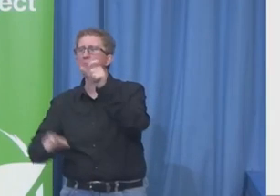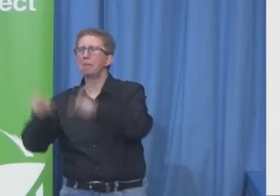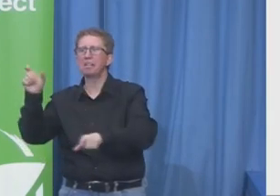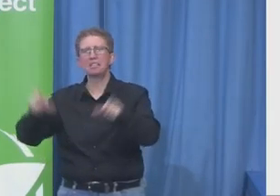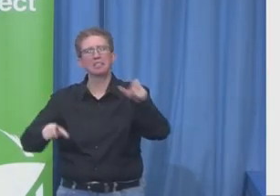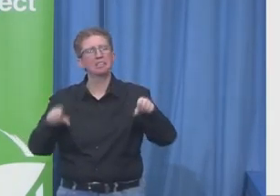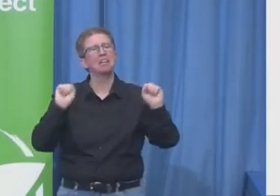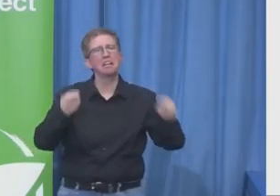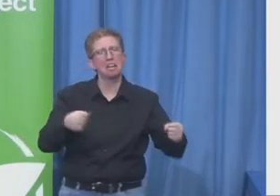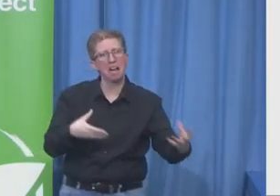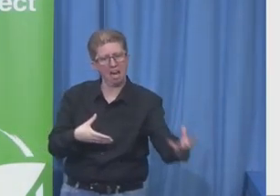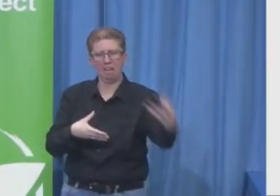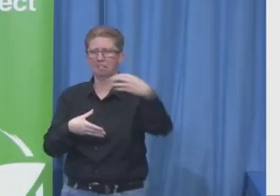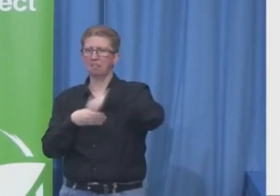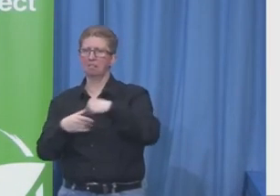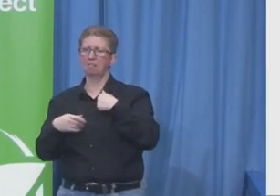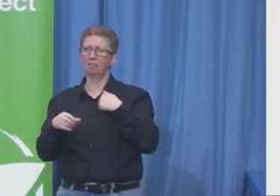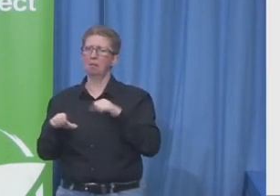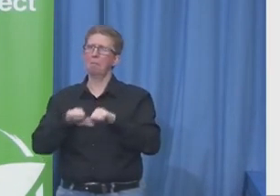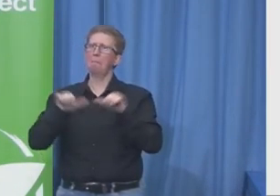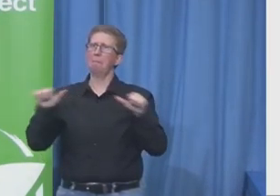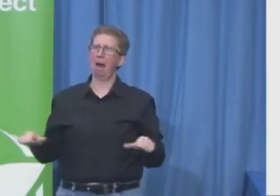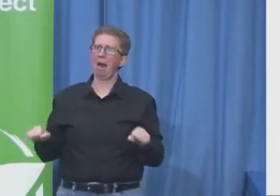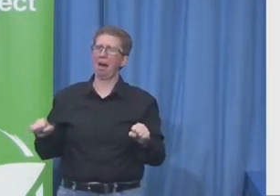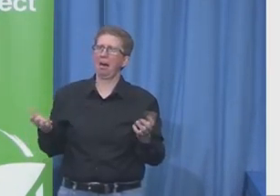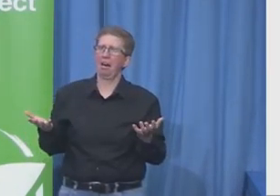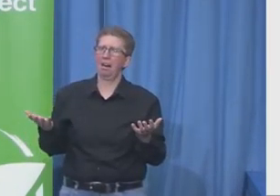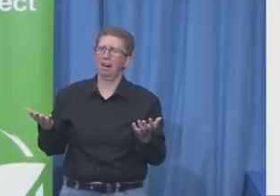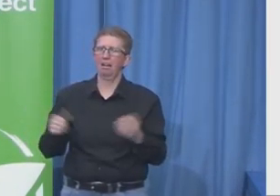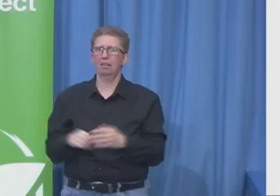is how our staff